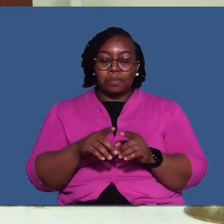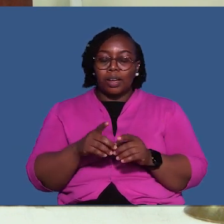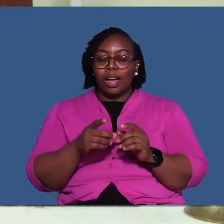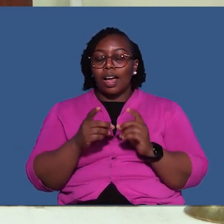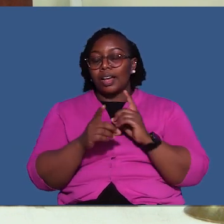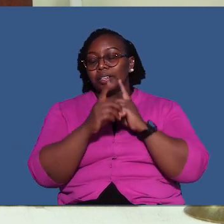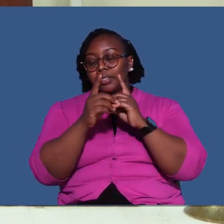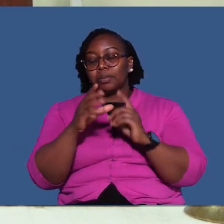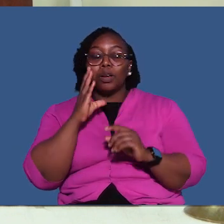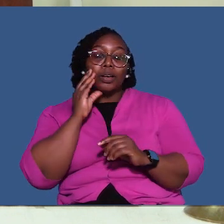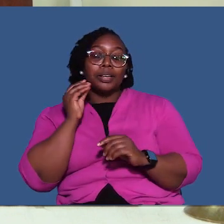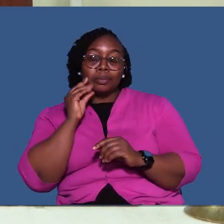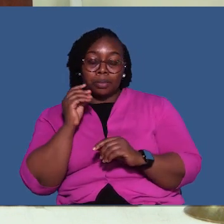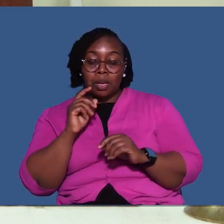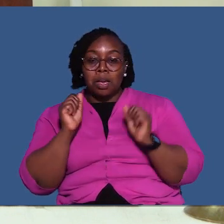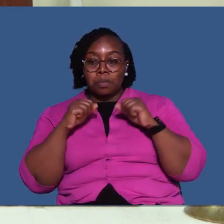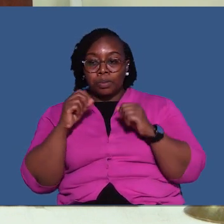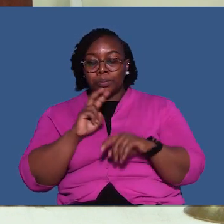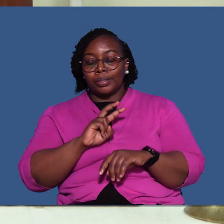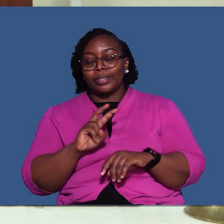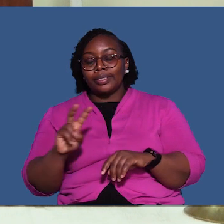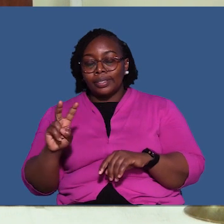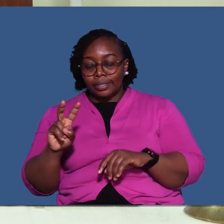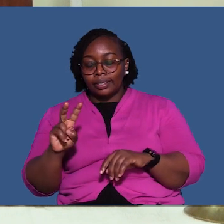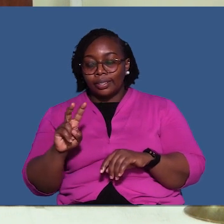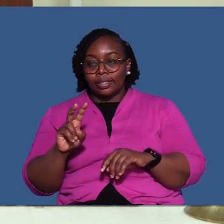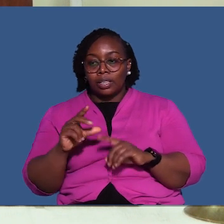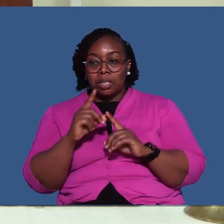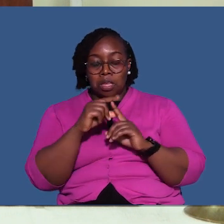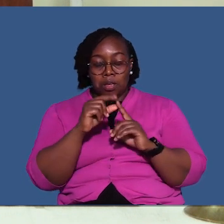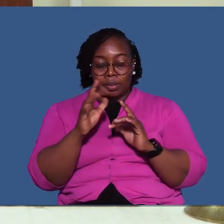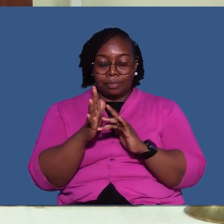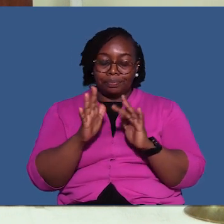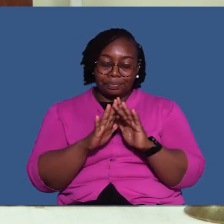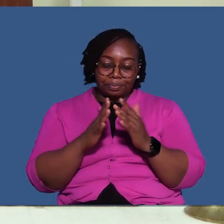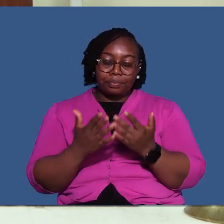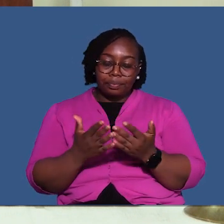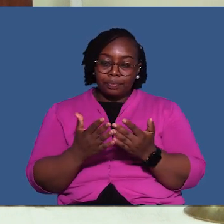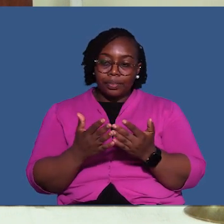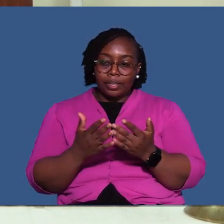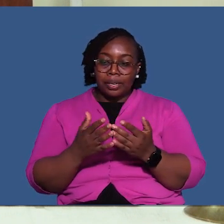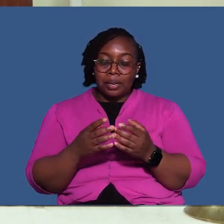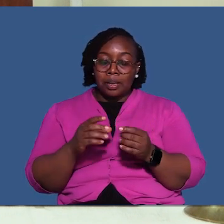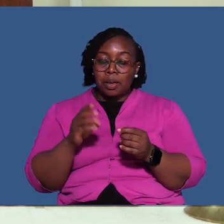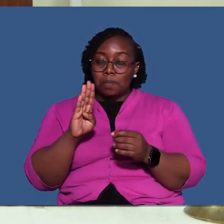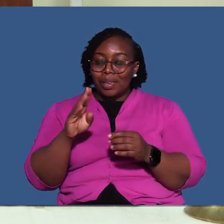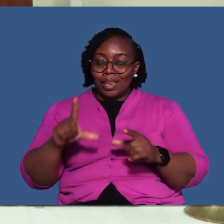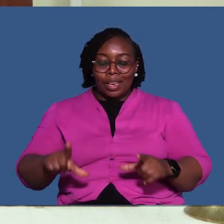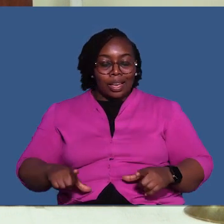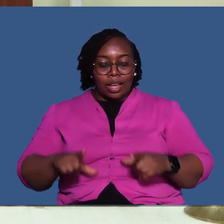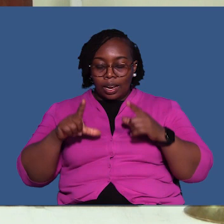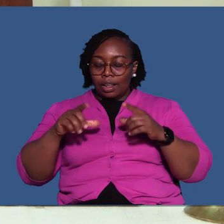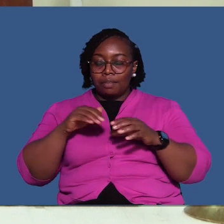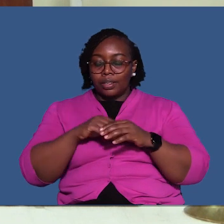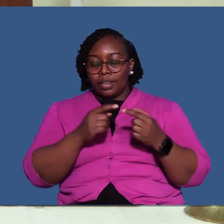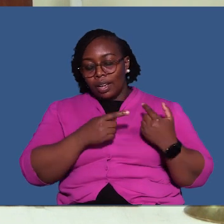experienced, we can see the words of scripture coming alive in our hearts and in our